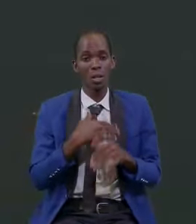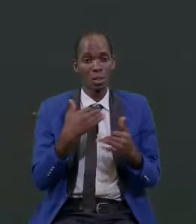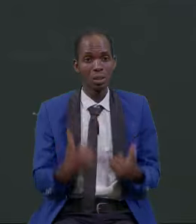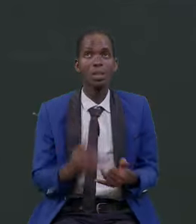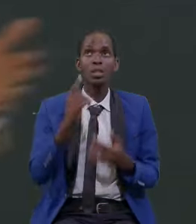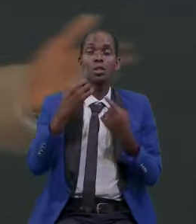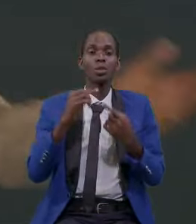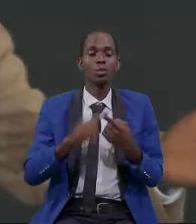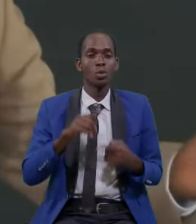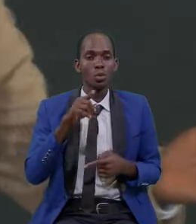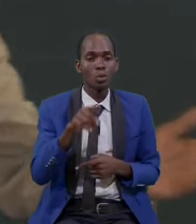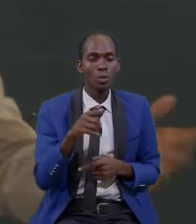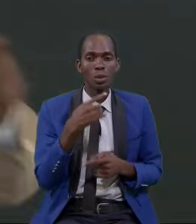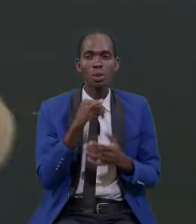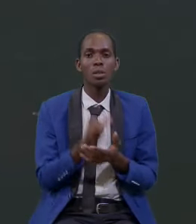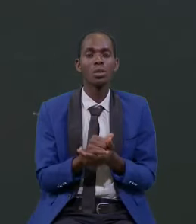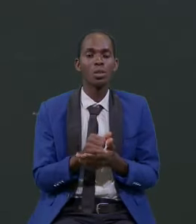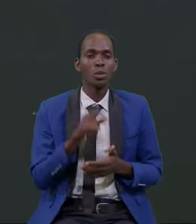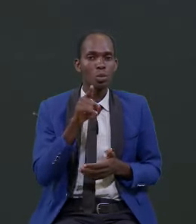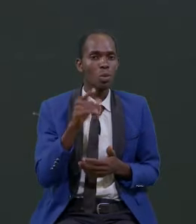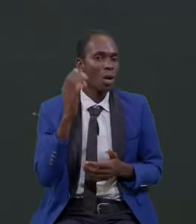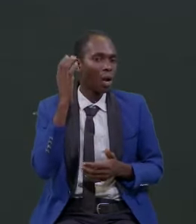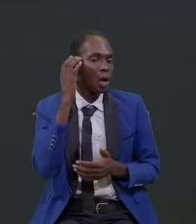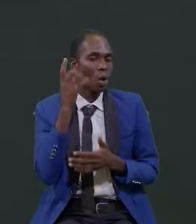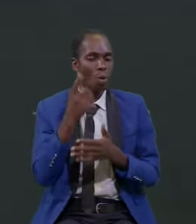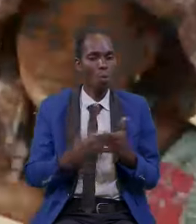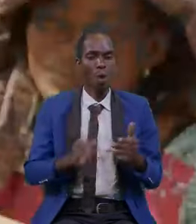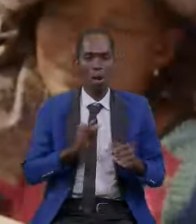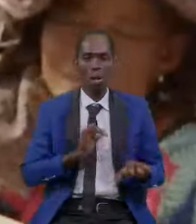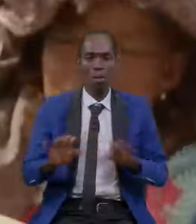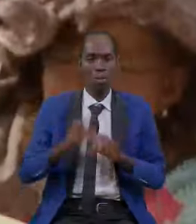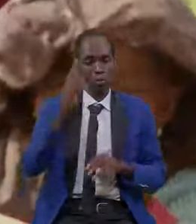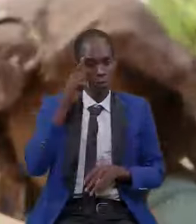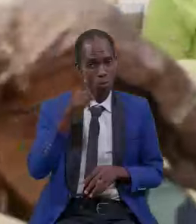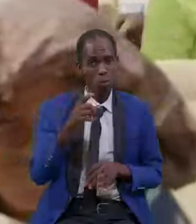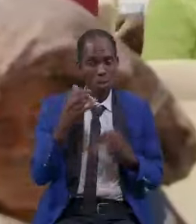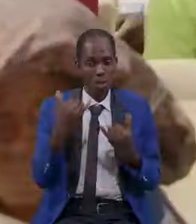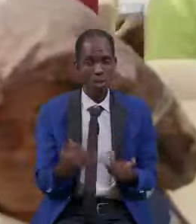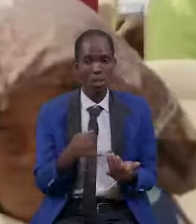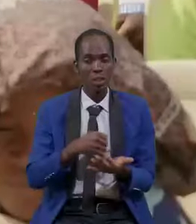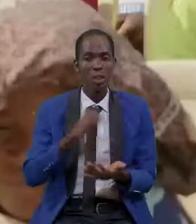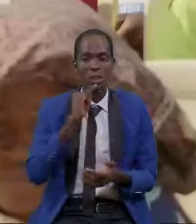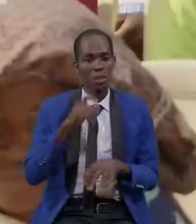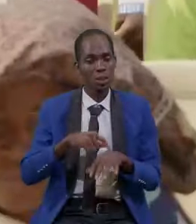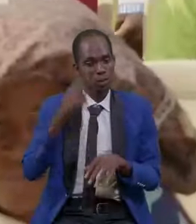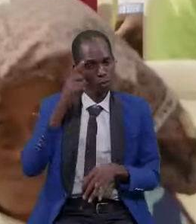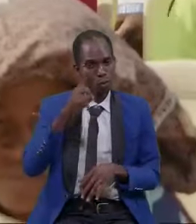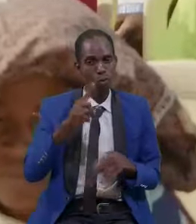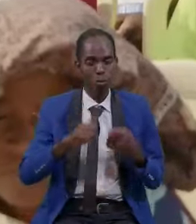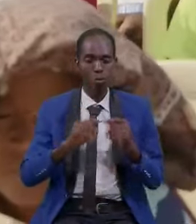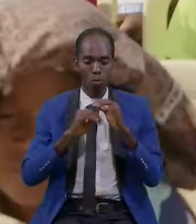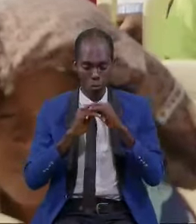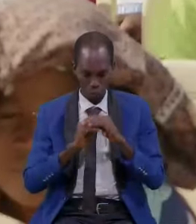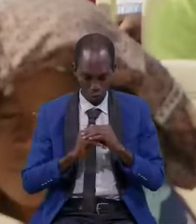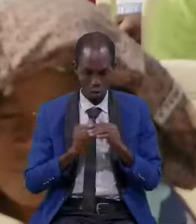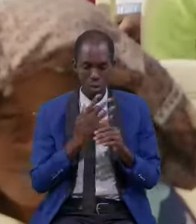you've heard what I did for you. It's now for you to bend the knee, to bow the heart, to turn